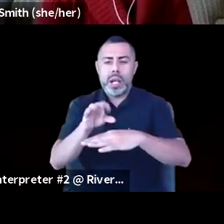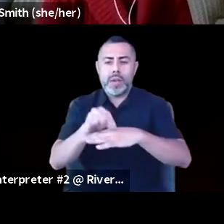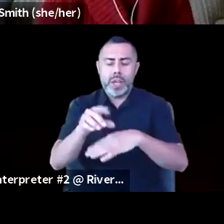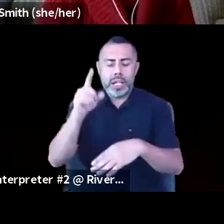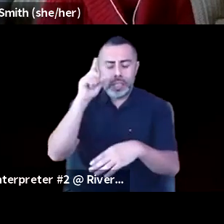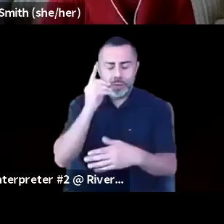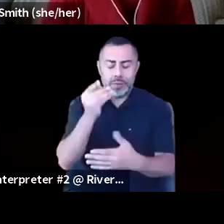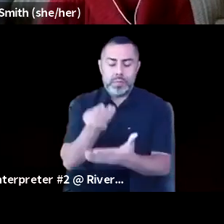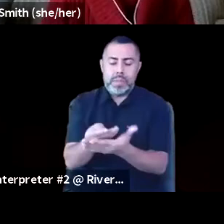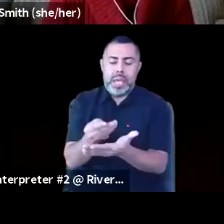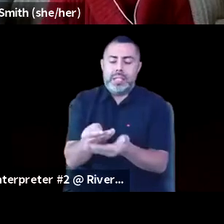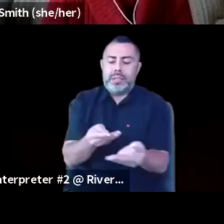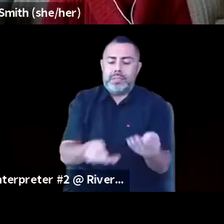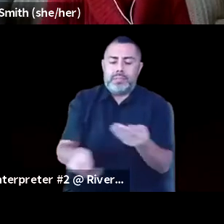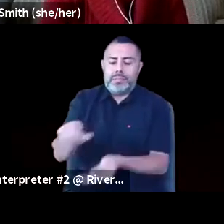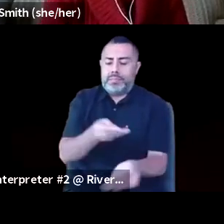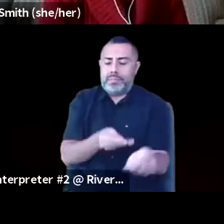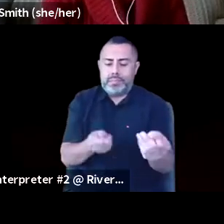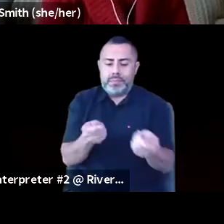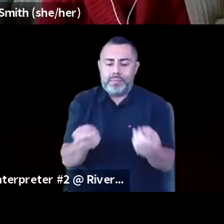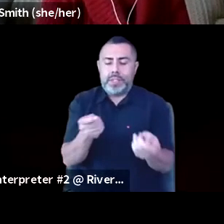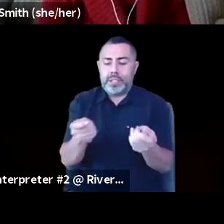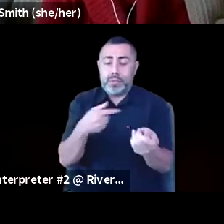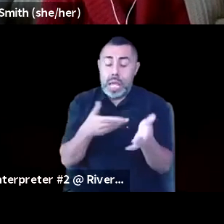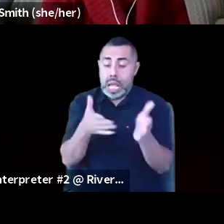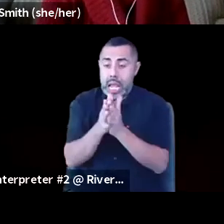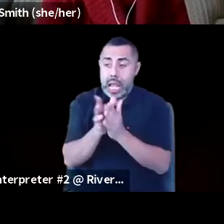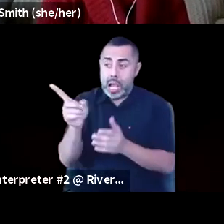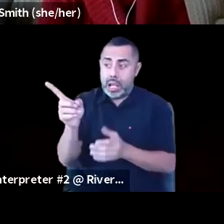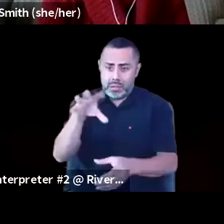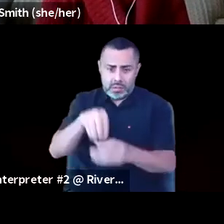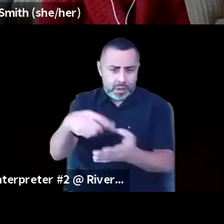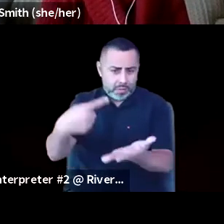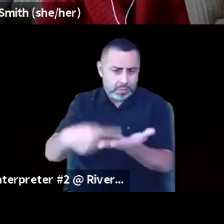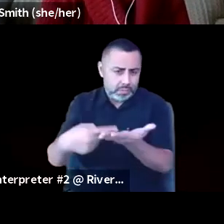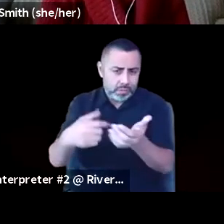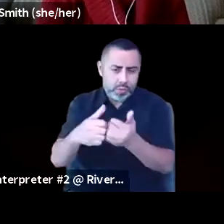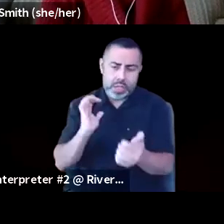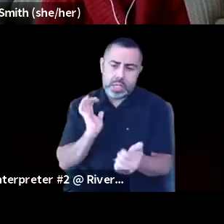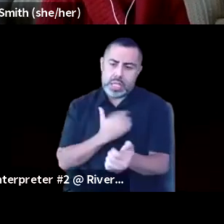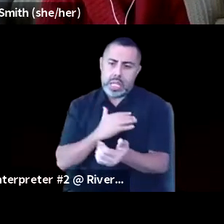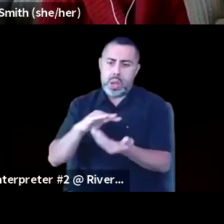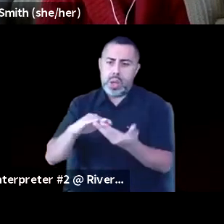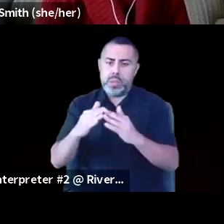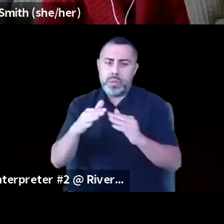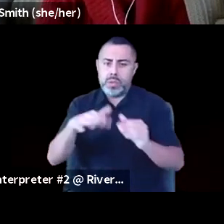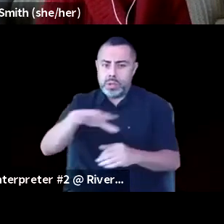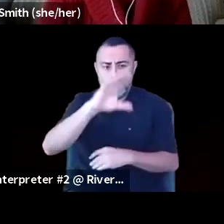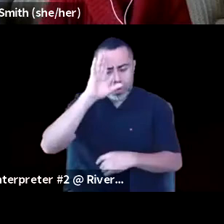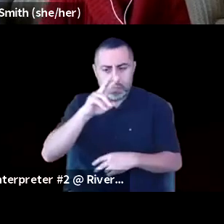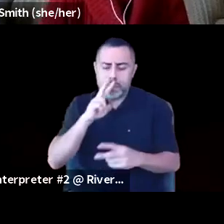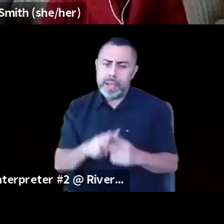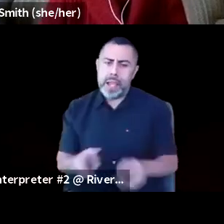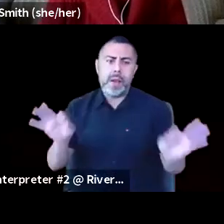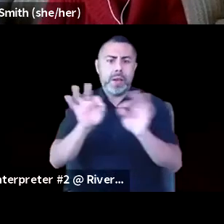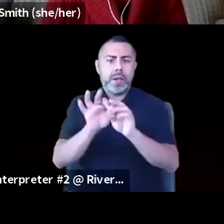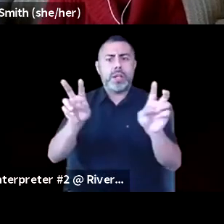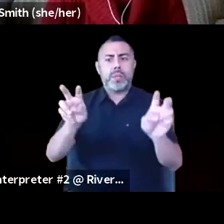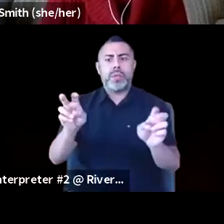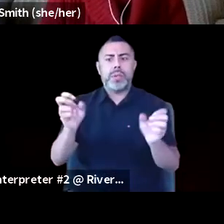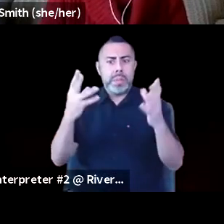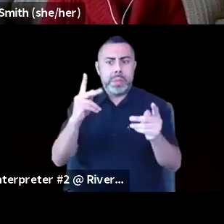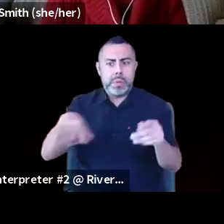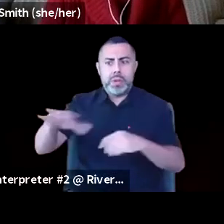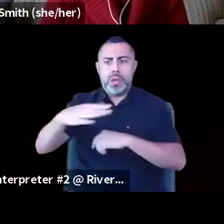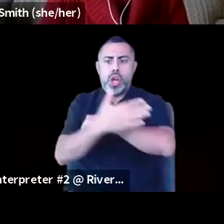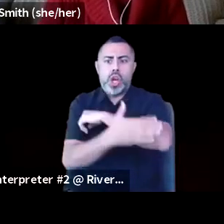as we know that this issue is exceedingly important to our community. We've already received numerous questions from across the country, and we